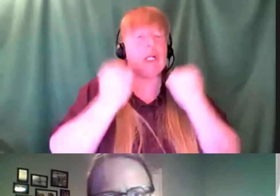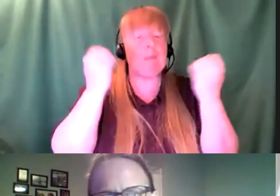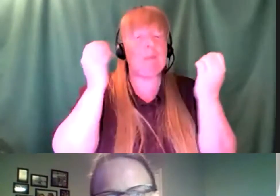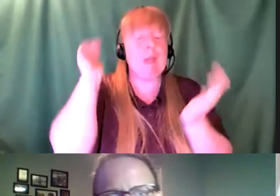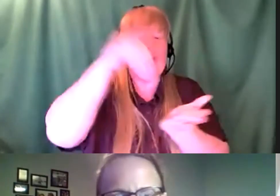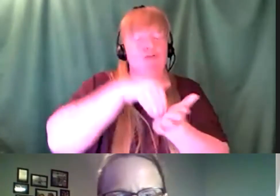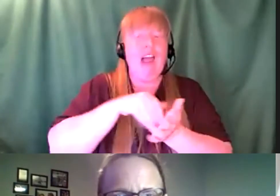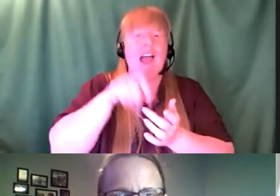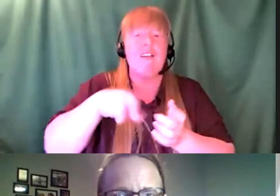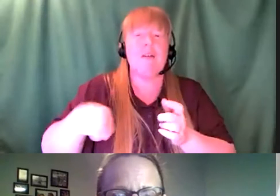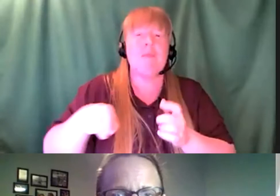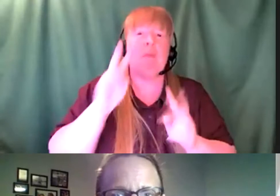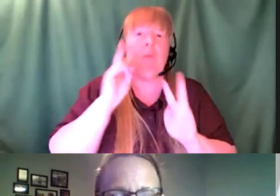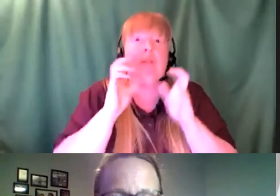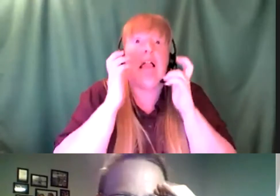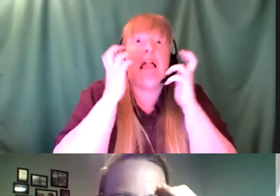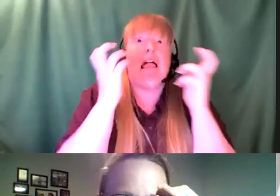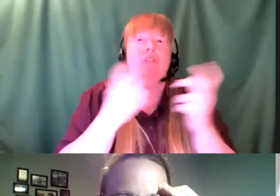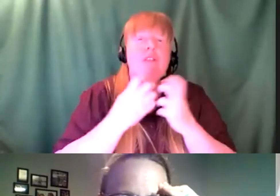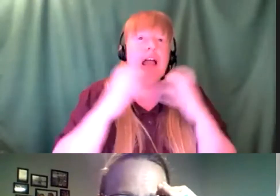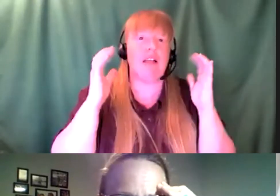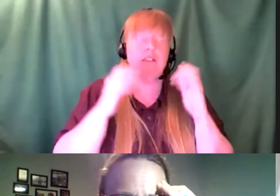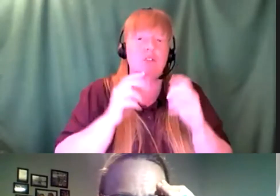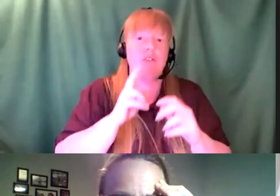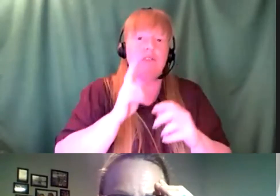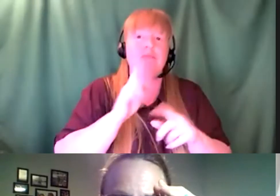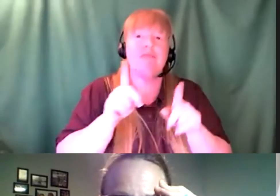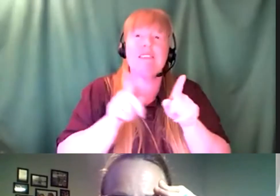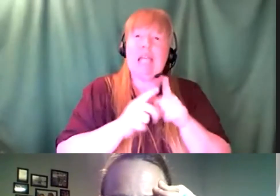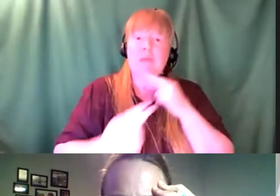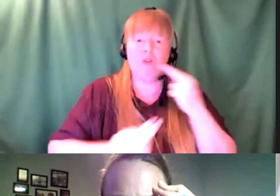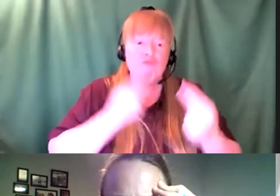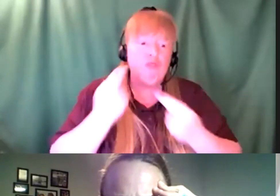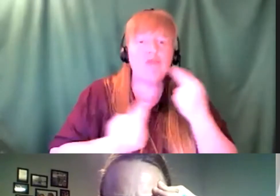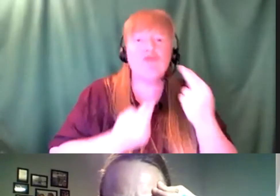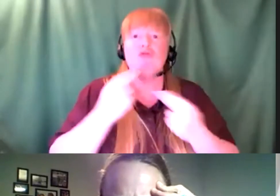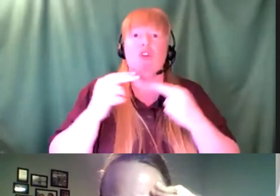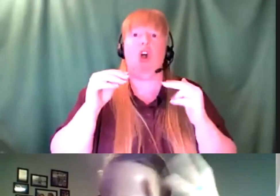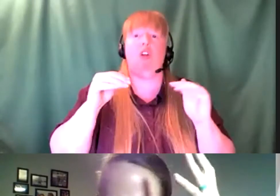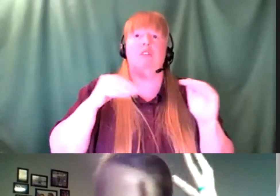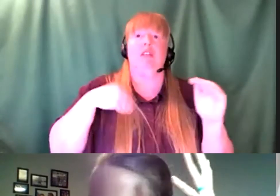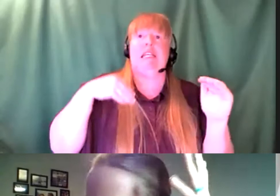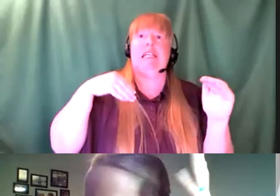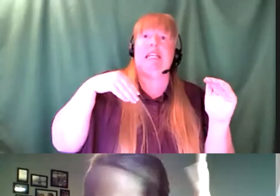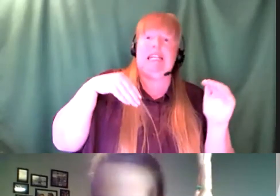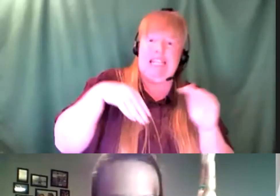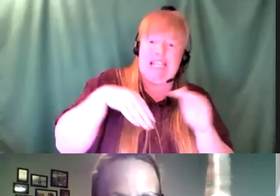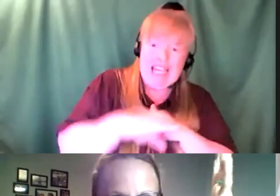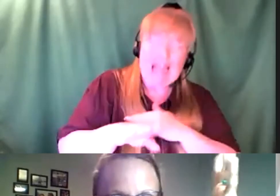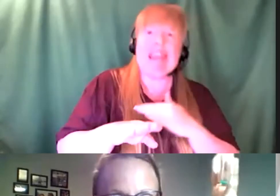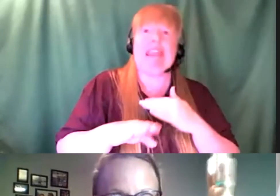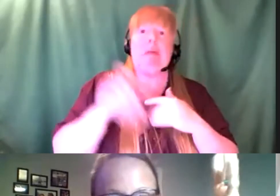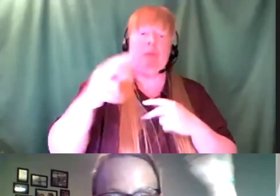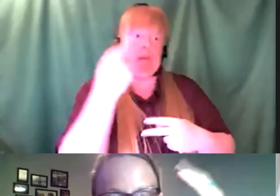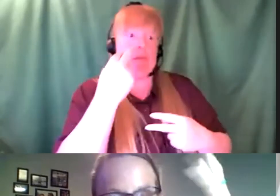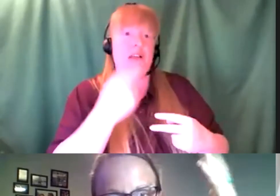a restaurant, they see you at the chair and you can see their brain thinking, oh my gosh, the disabled toilet's full of cleaning gear. What are we going to do? Like, how are we